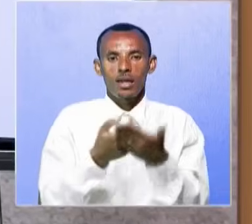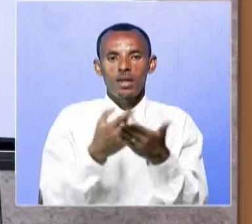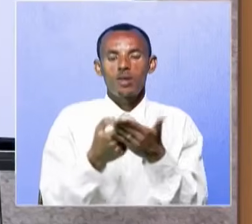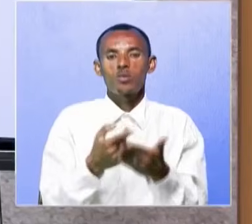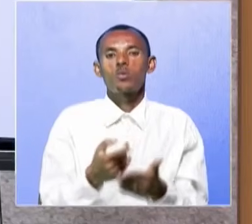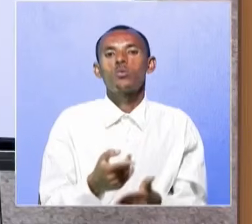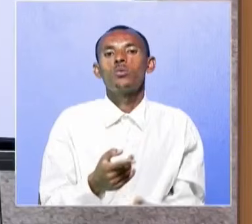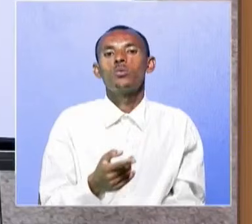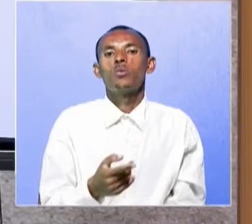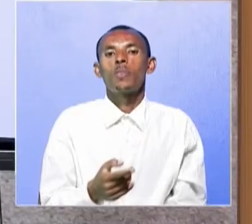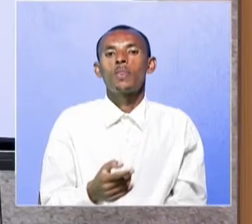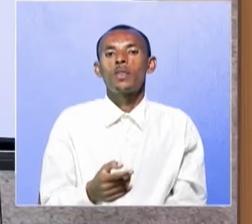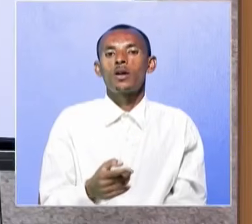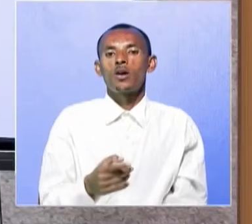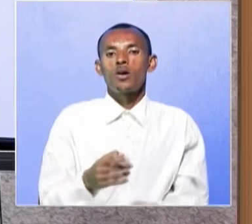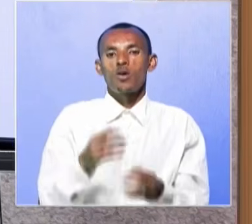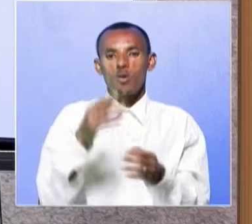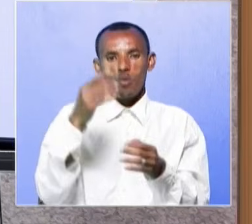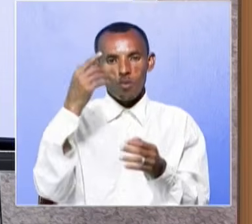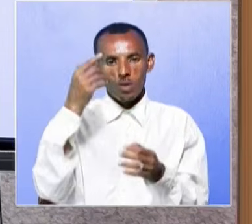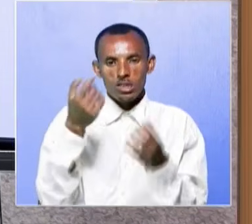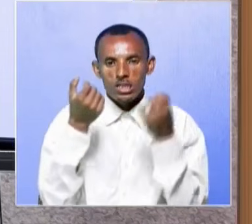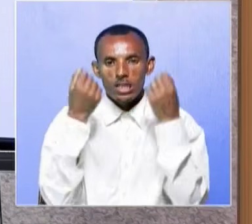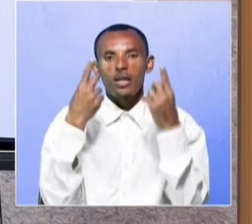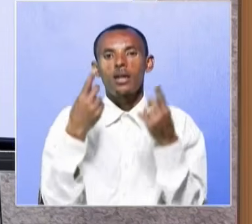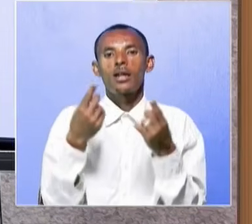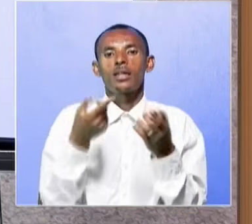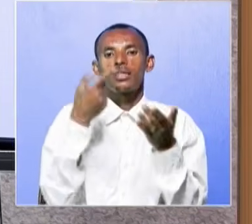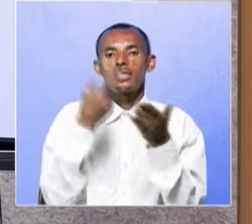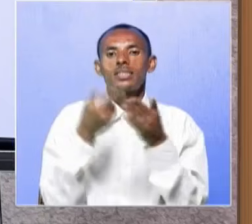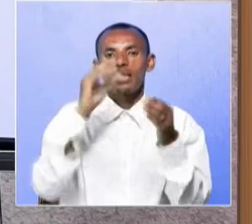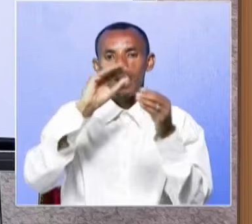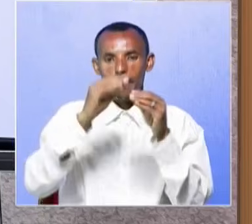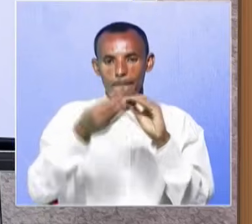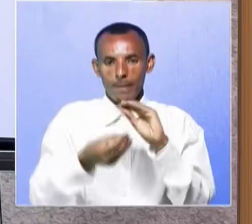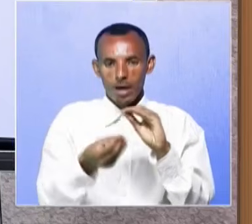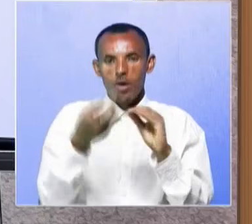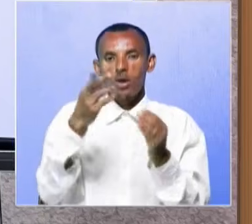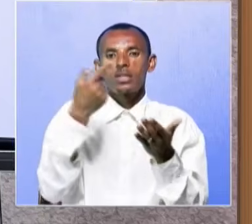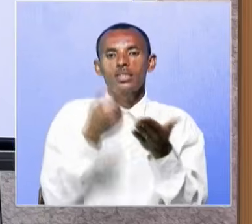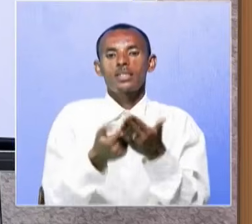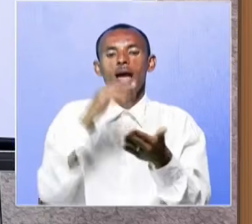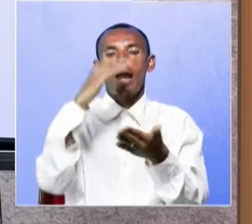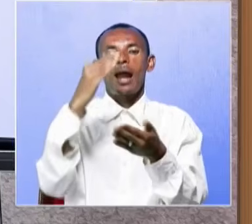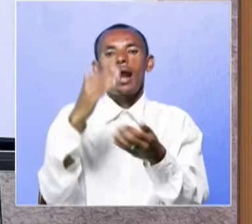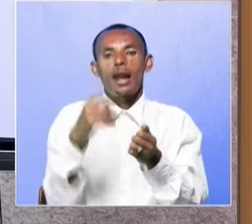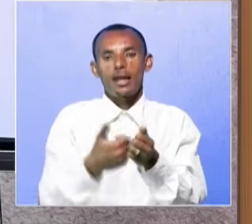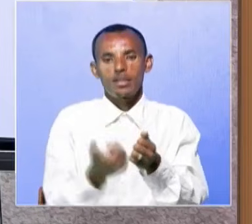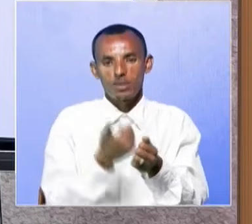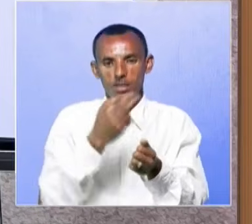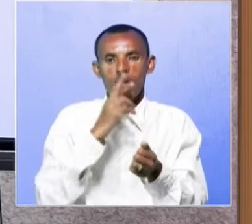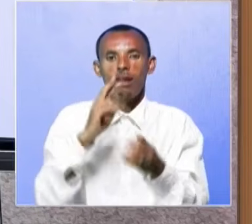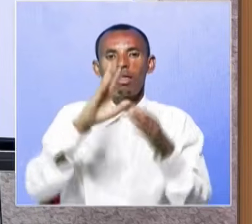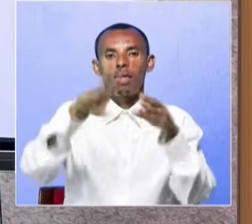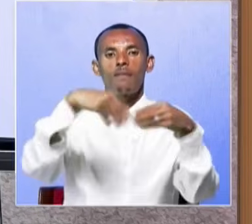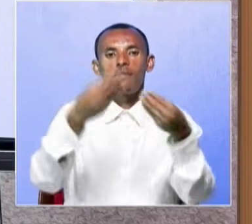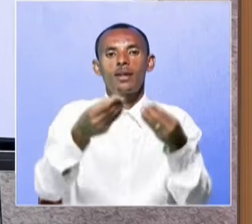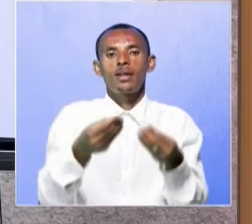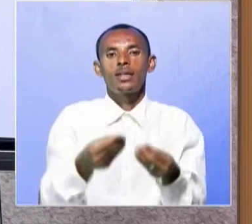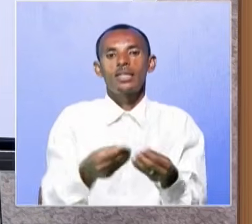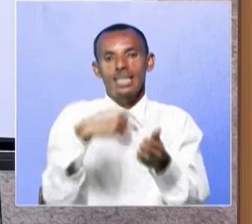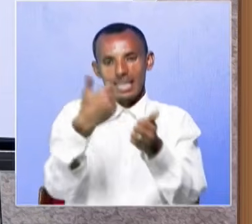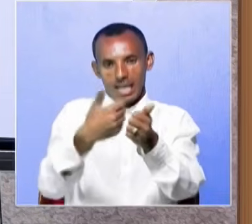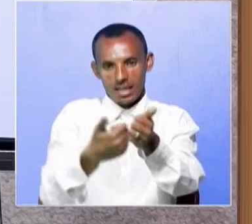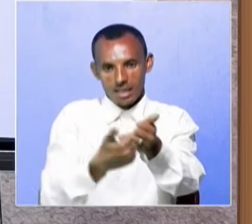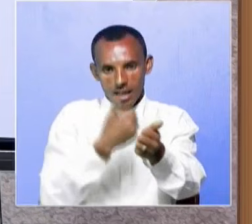need to consider these numbers or these arrangements are given in ascending